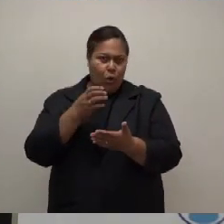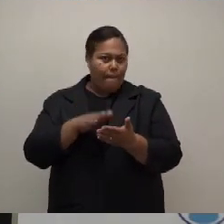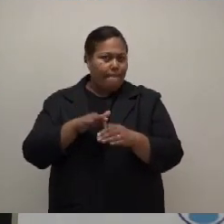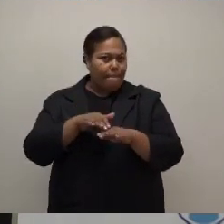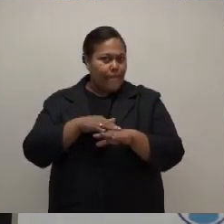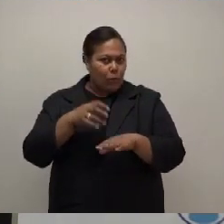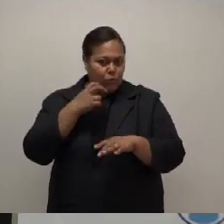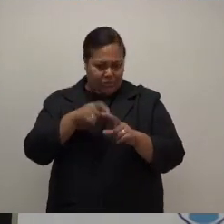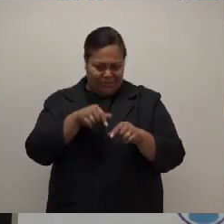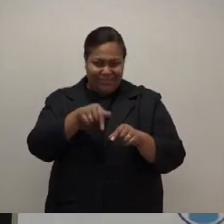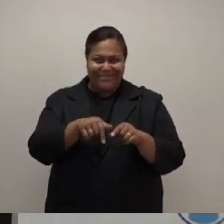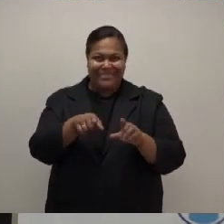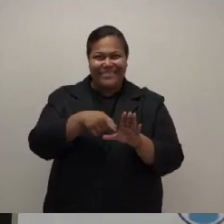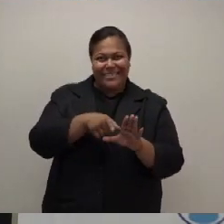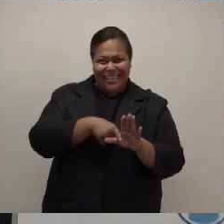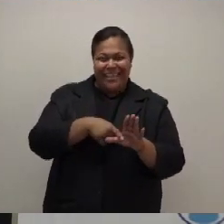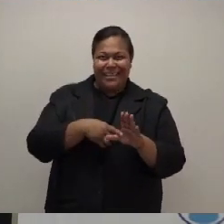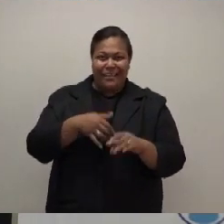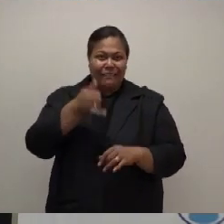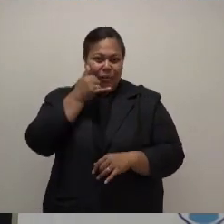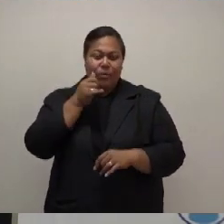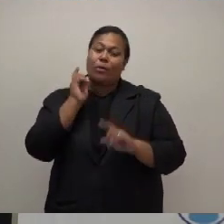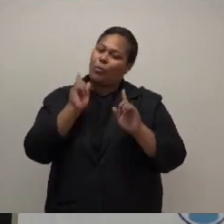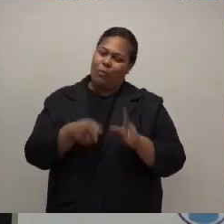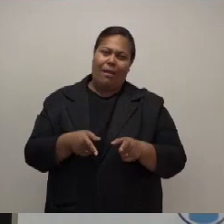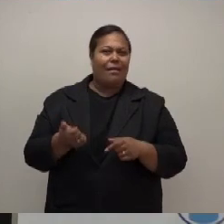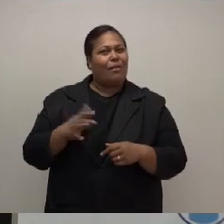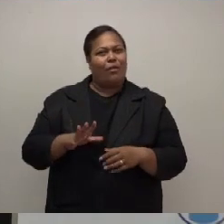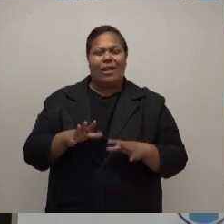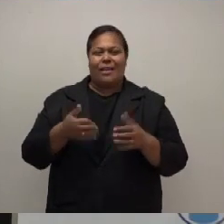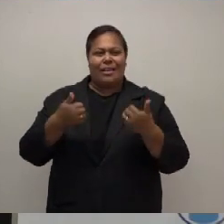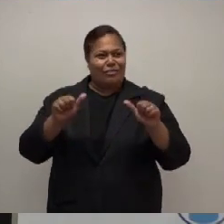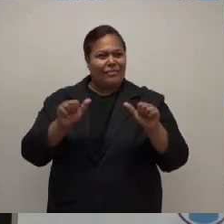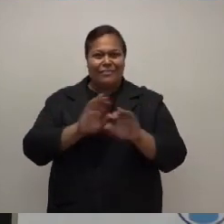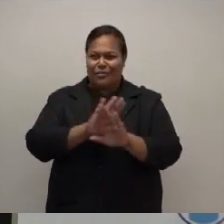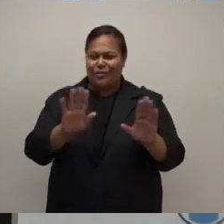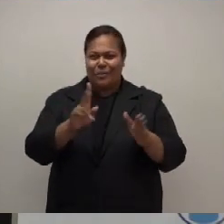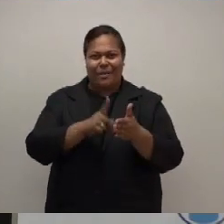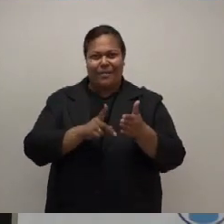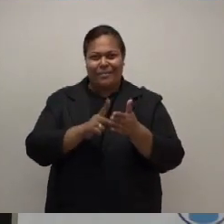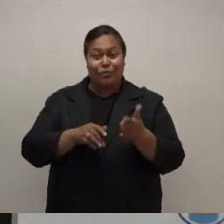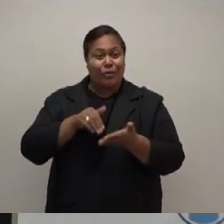And just like that, you've already done your part to help return to a new normal.